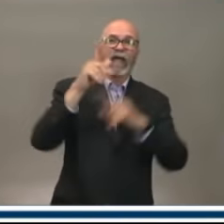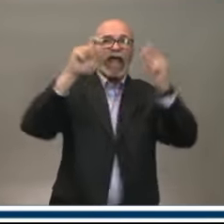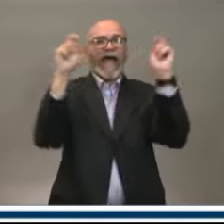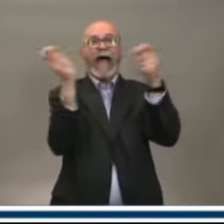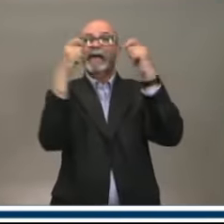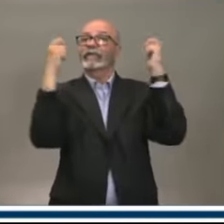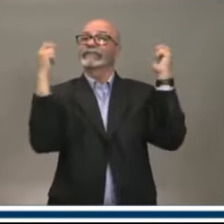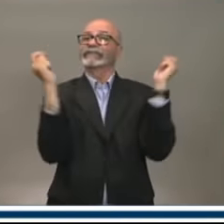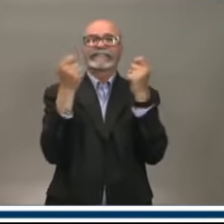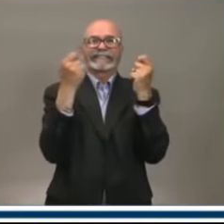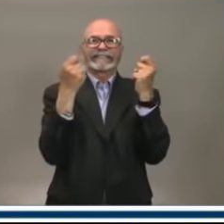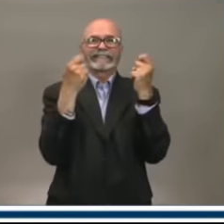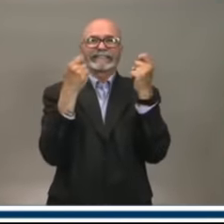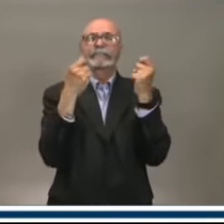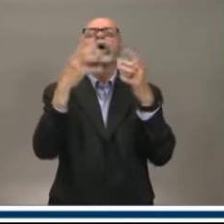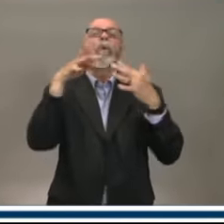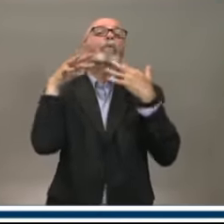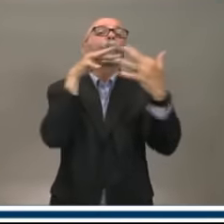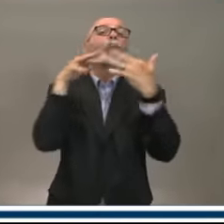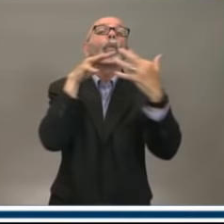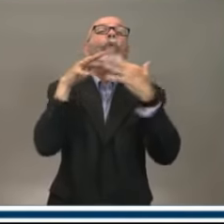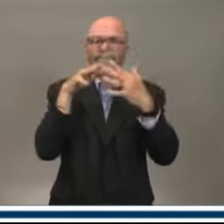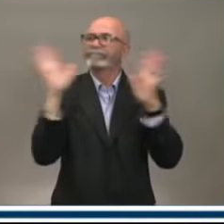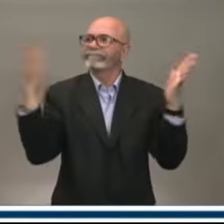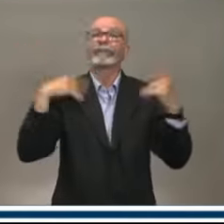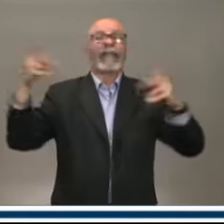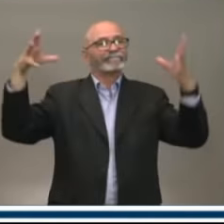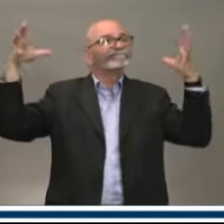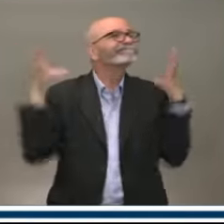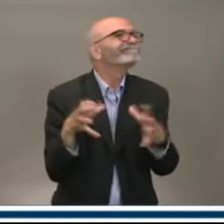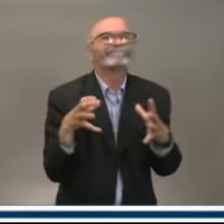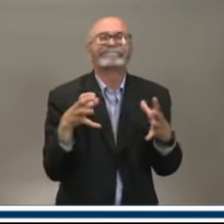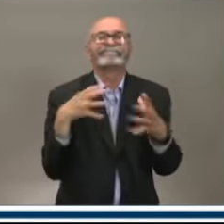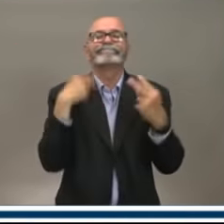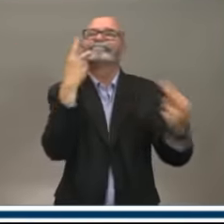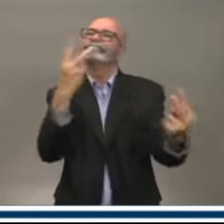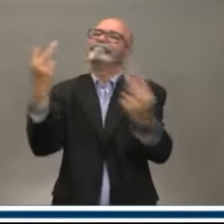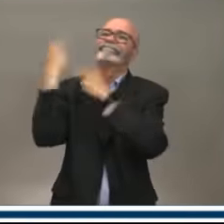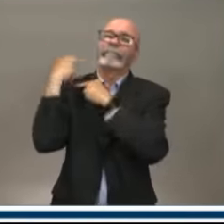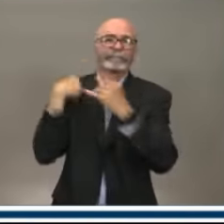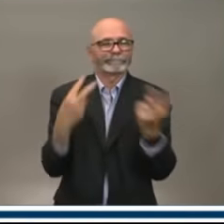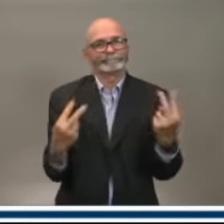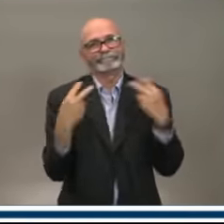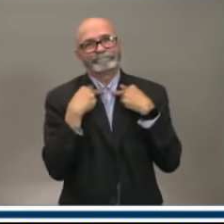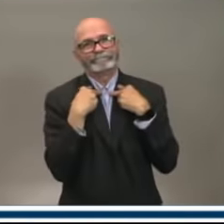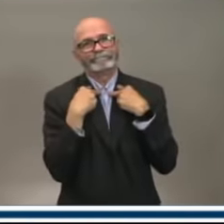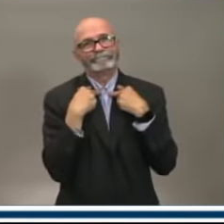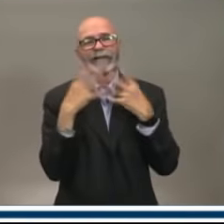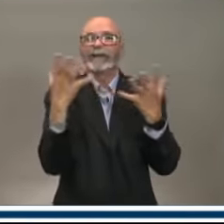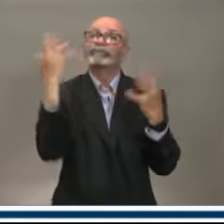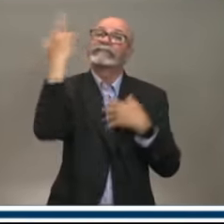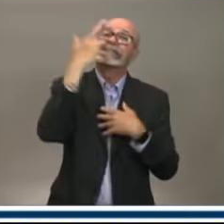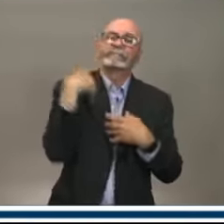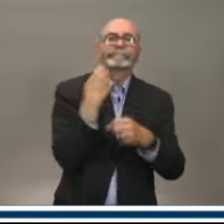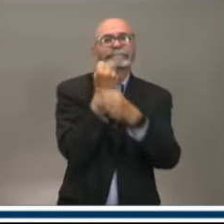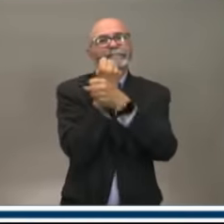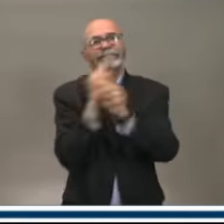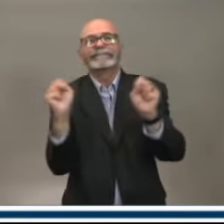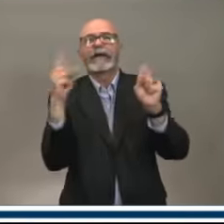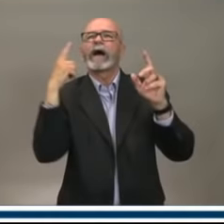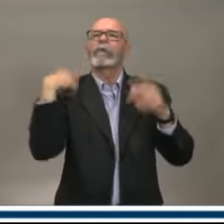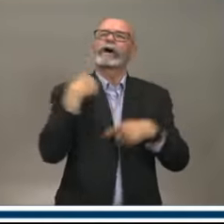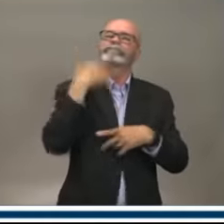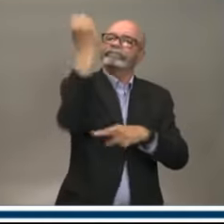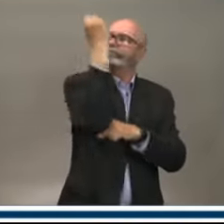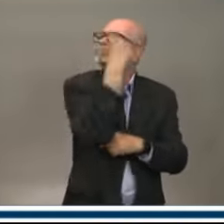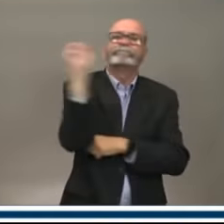fellow Canadians played an important role in the Allied efforts to liberate Europe and to end the Second World War. Today, we